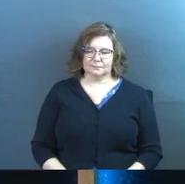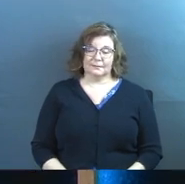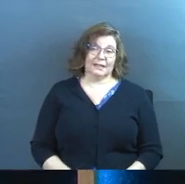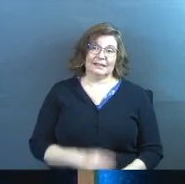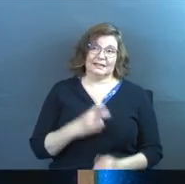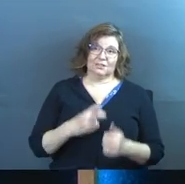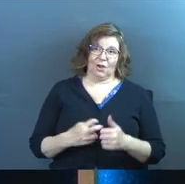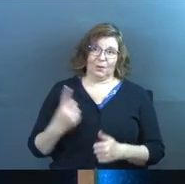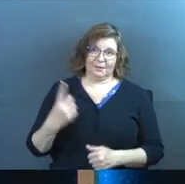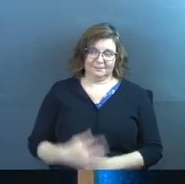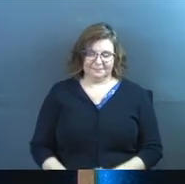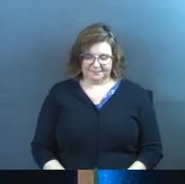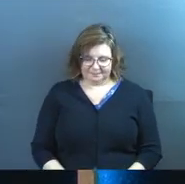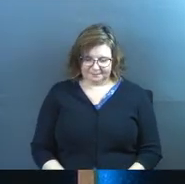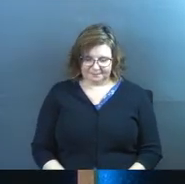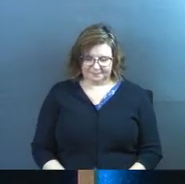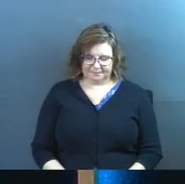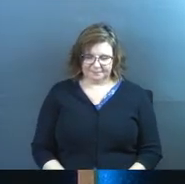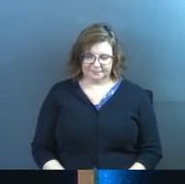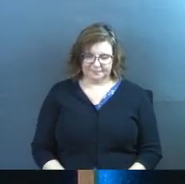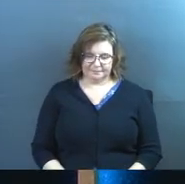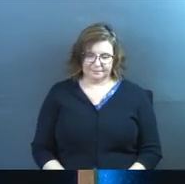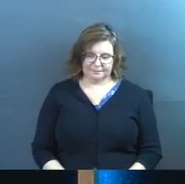Oh, that's a hard one.